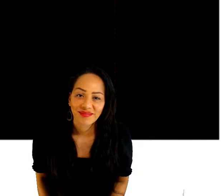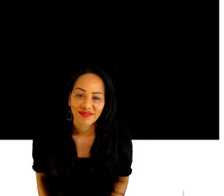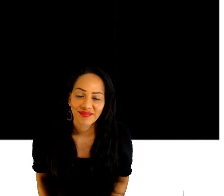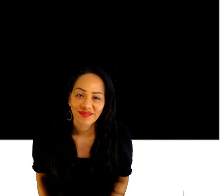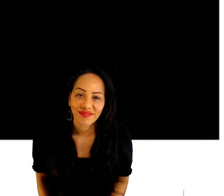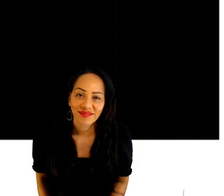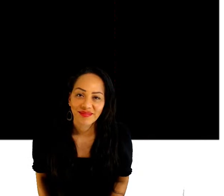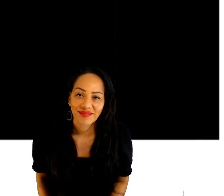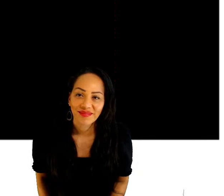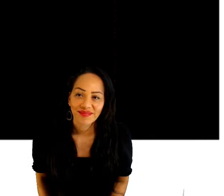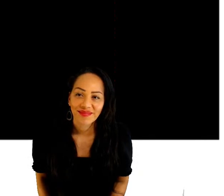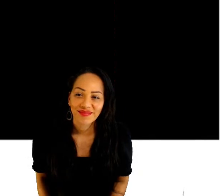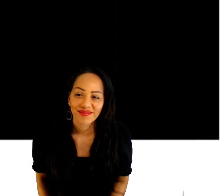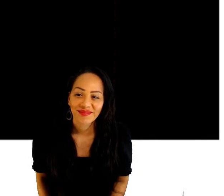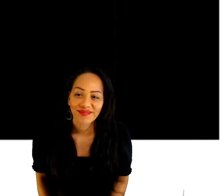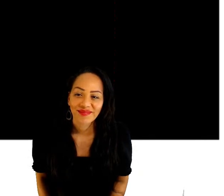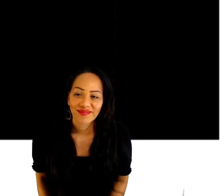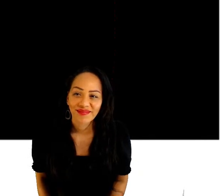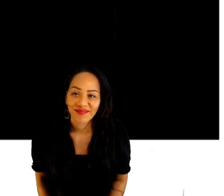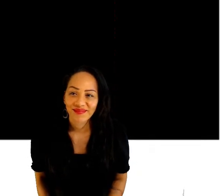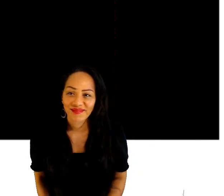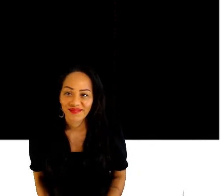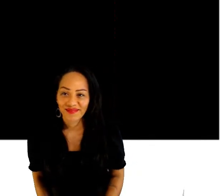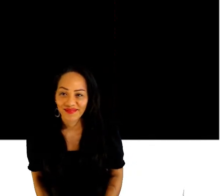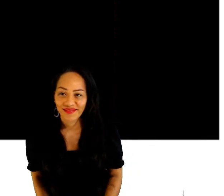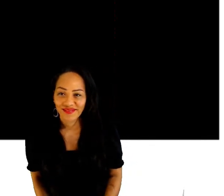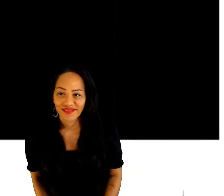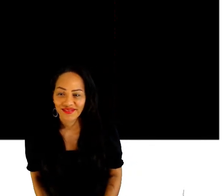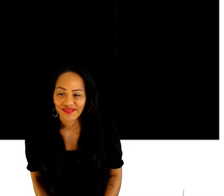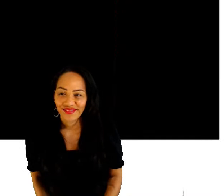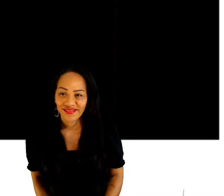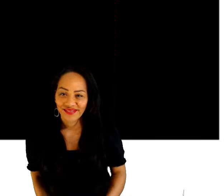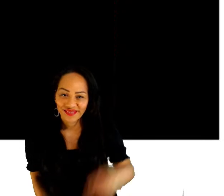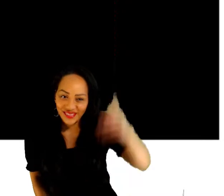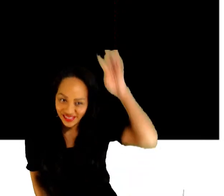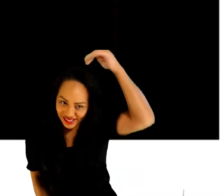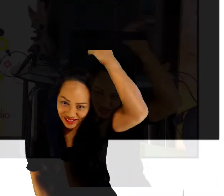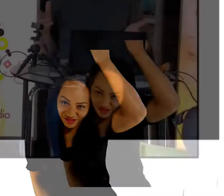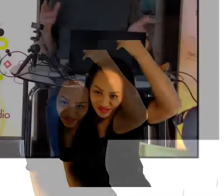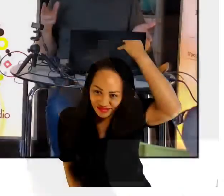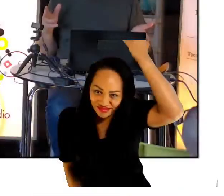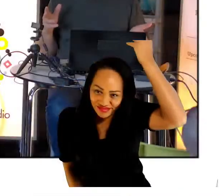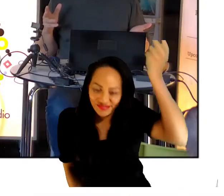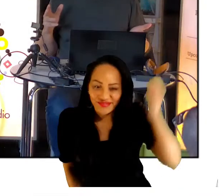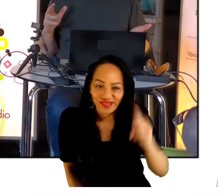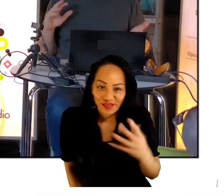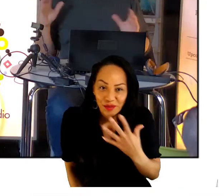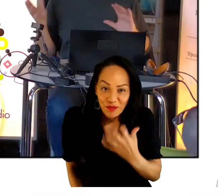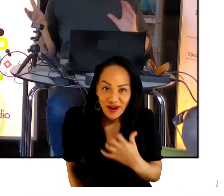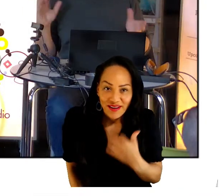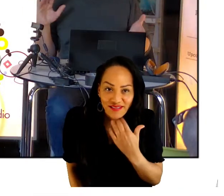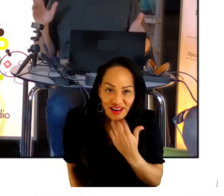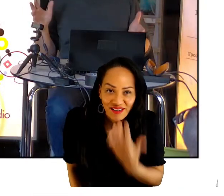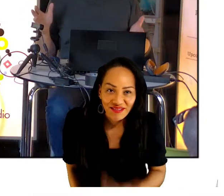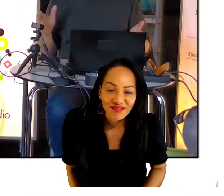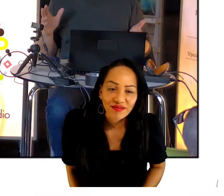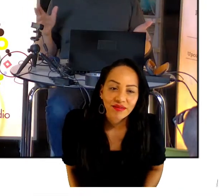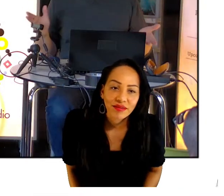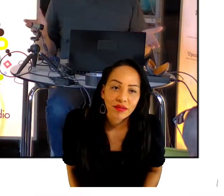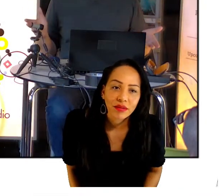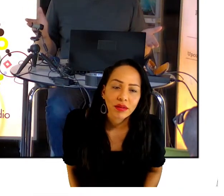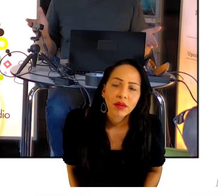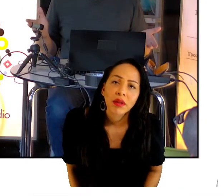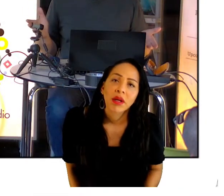finally, hair hanging for those who are brave enough. So we're also interested not just in exploring the exterior of the body, but also